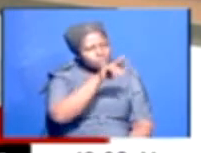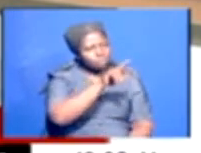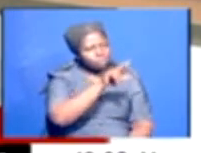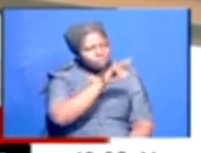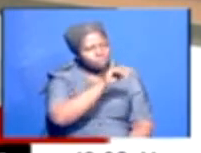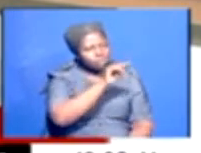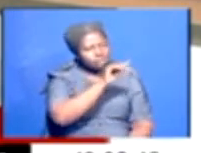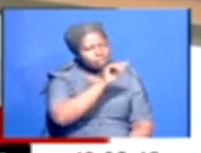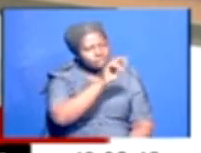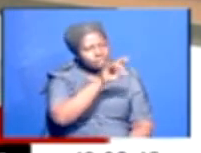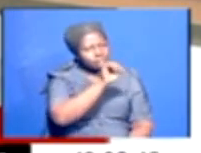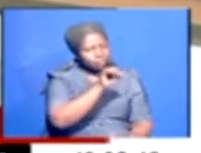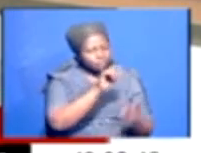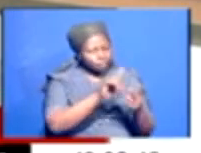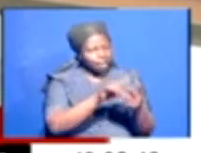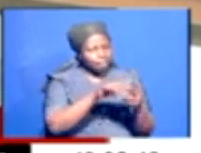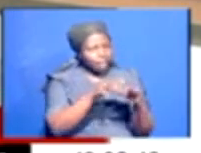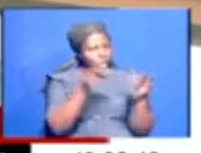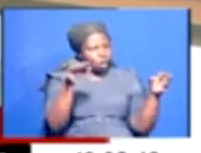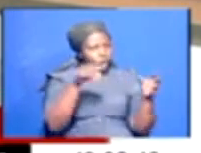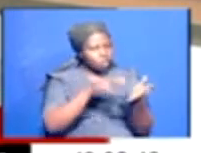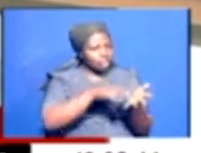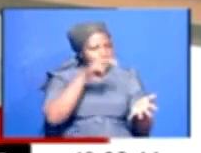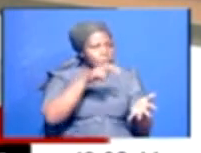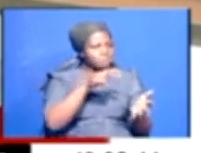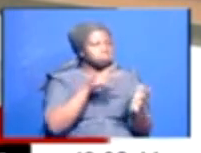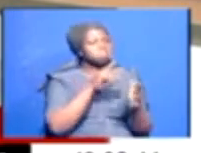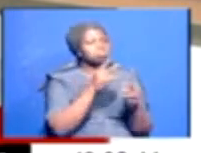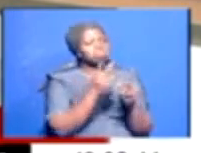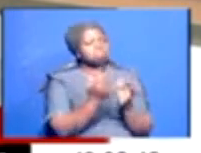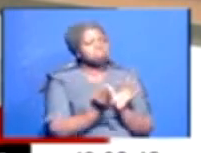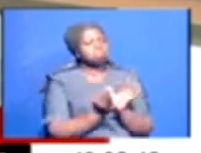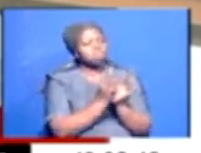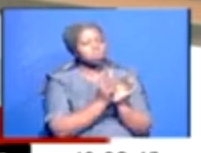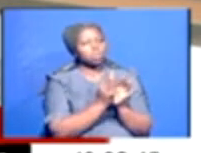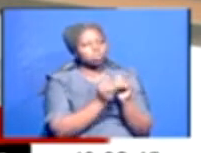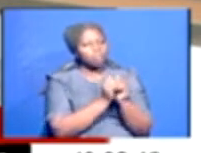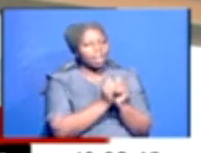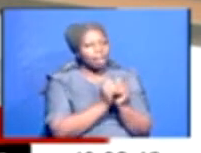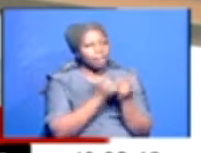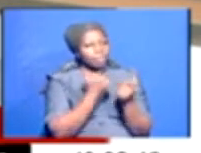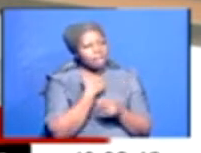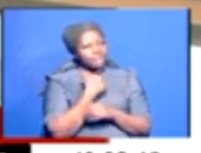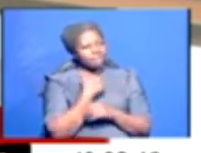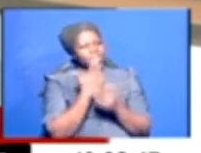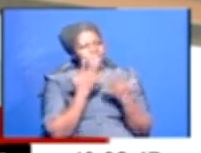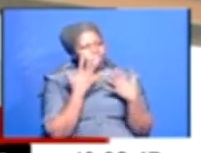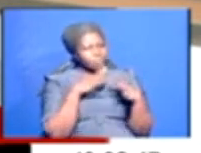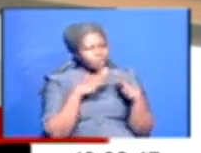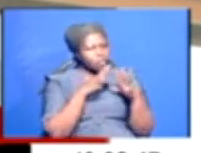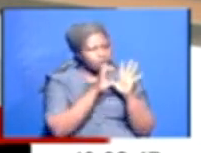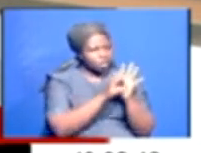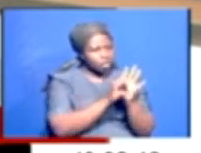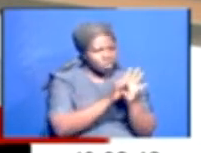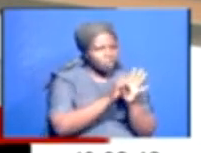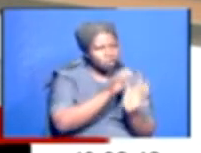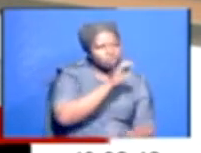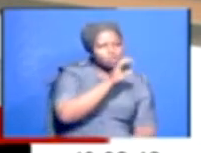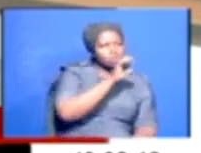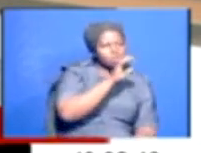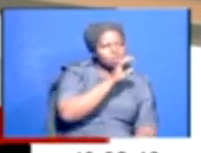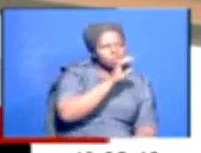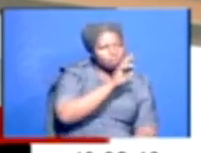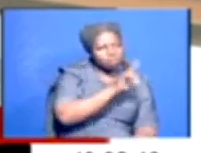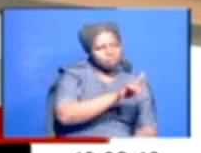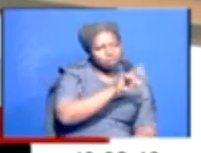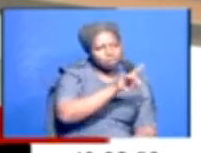sprinters and the long jump, they seem to, you know, come together. We have people like, we have Carl Lewis, a sprinter there. We have Lamont Jacobs, he